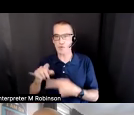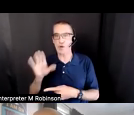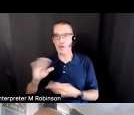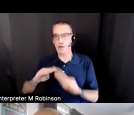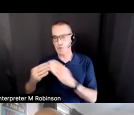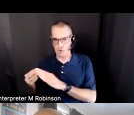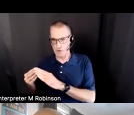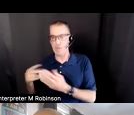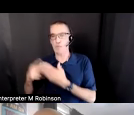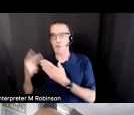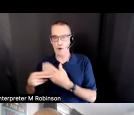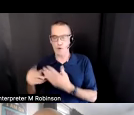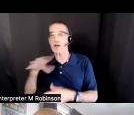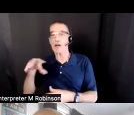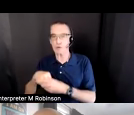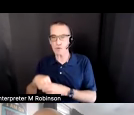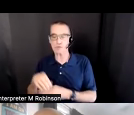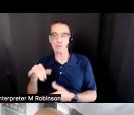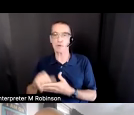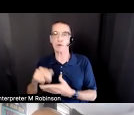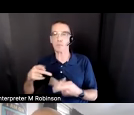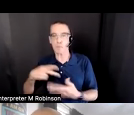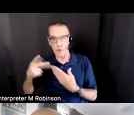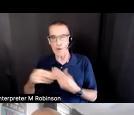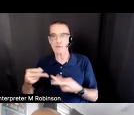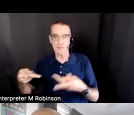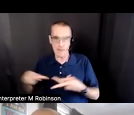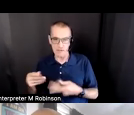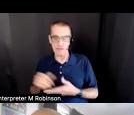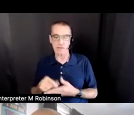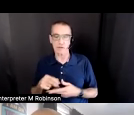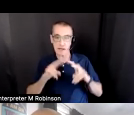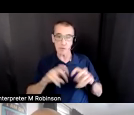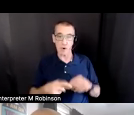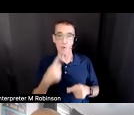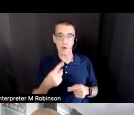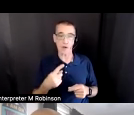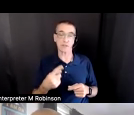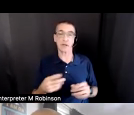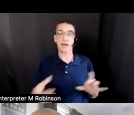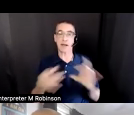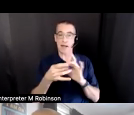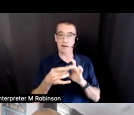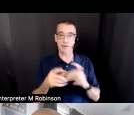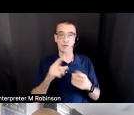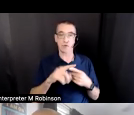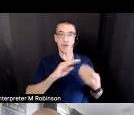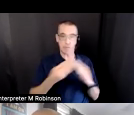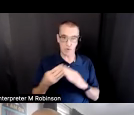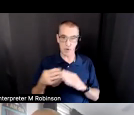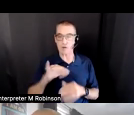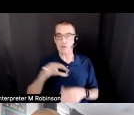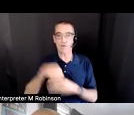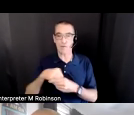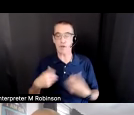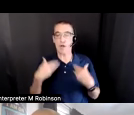community program, which includes programs and places. So exploring one's connectedness to community also involves a